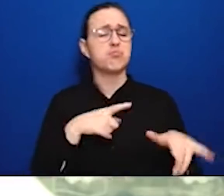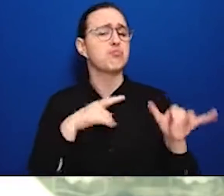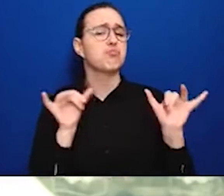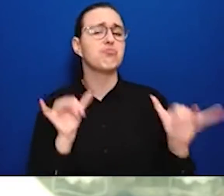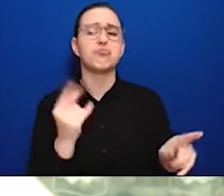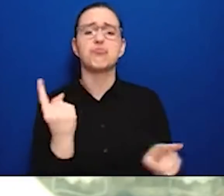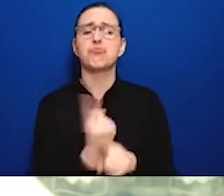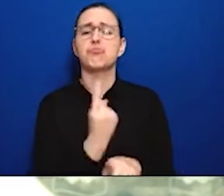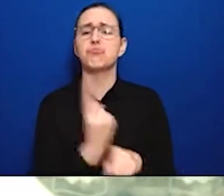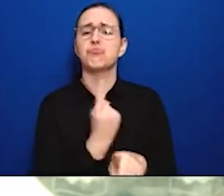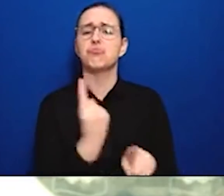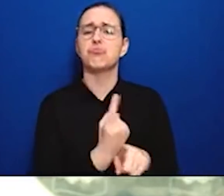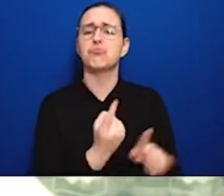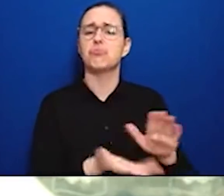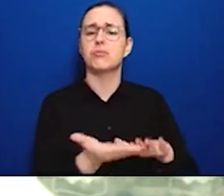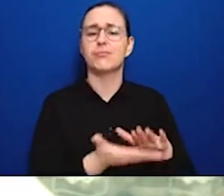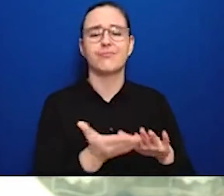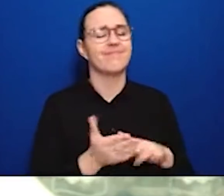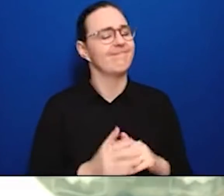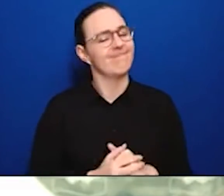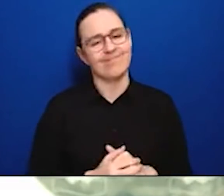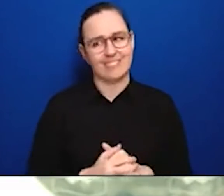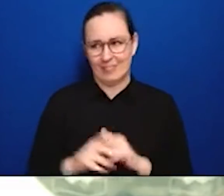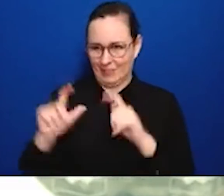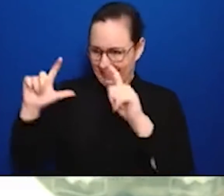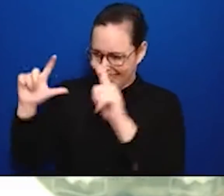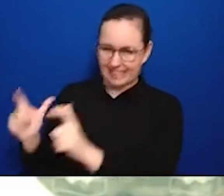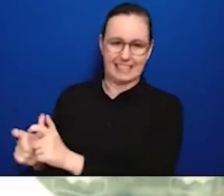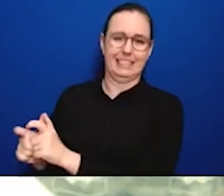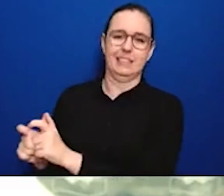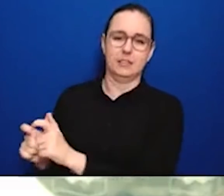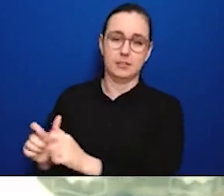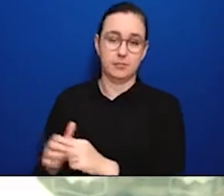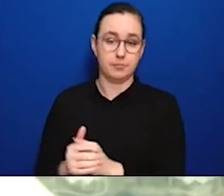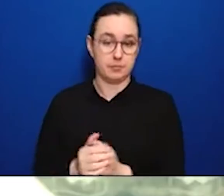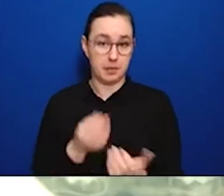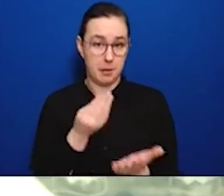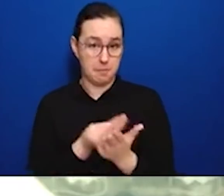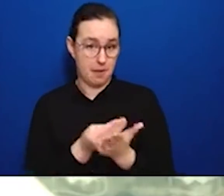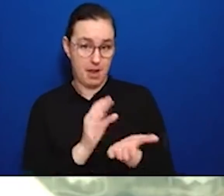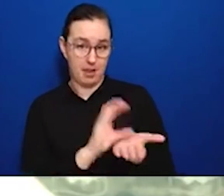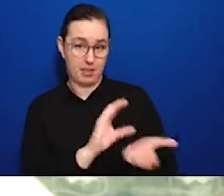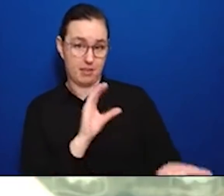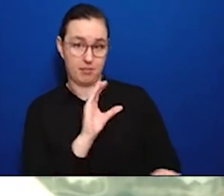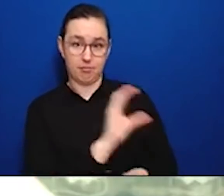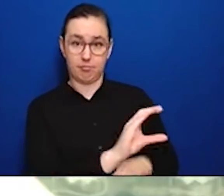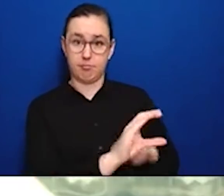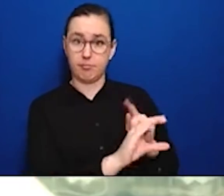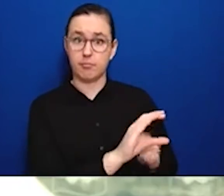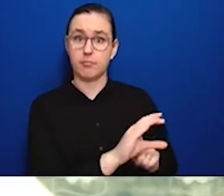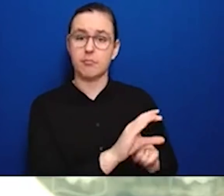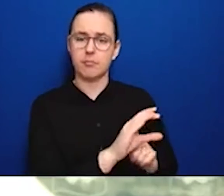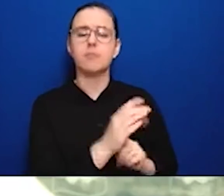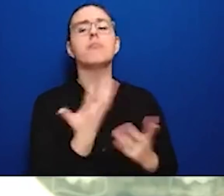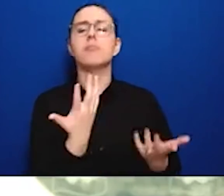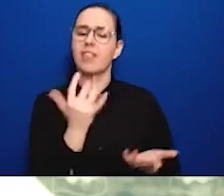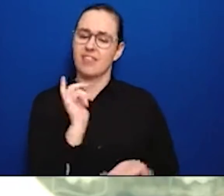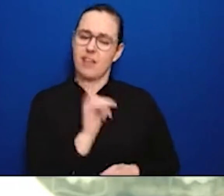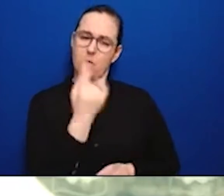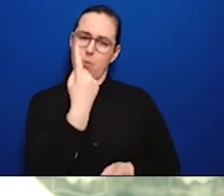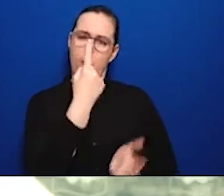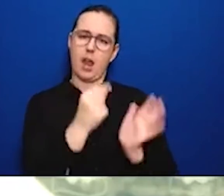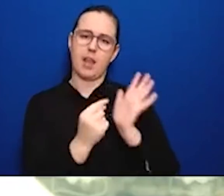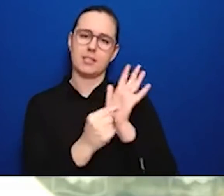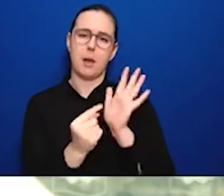situation. This grant is one way to directly help through this difficult time. I want to encourage everyone in British